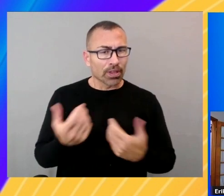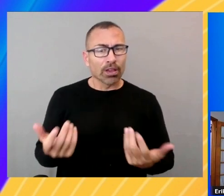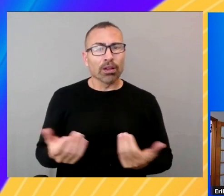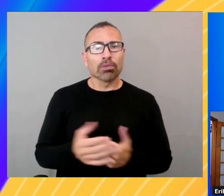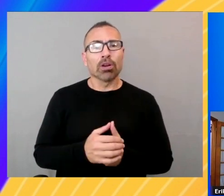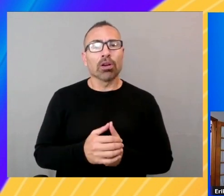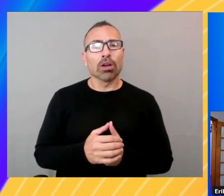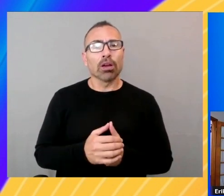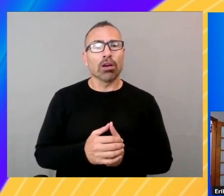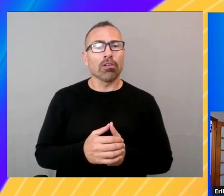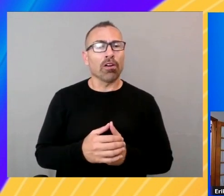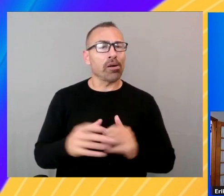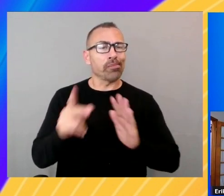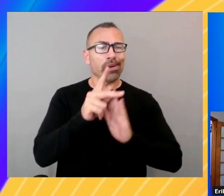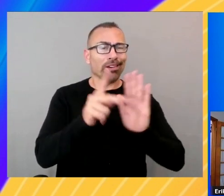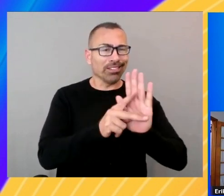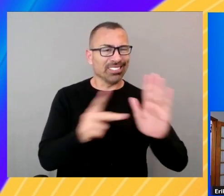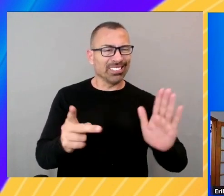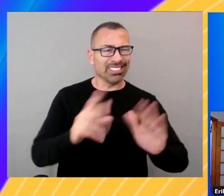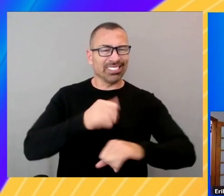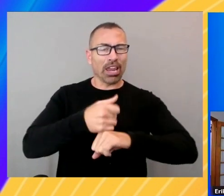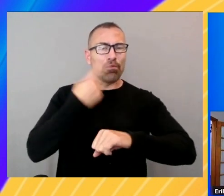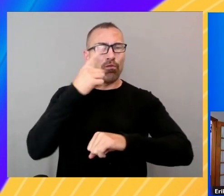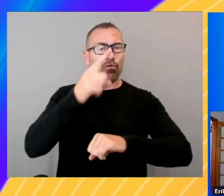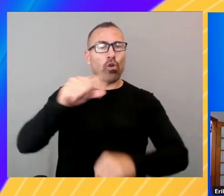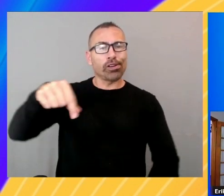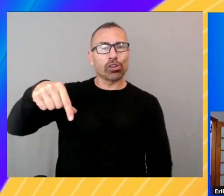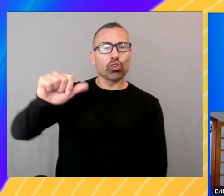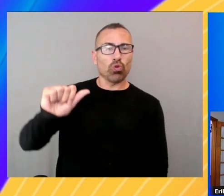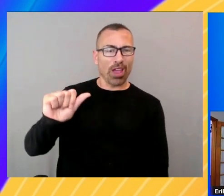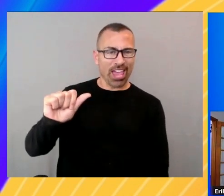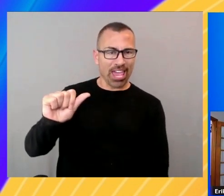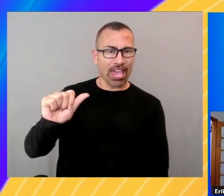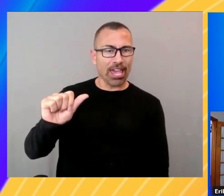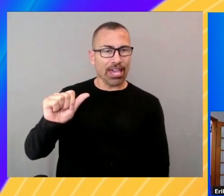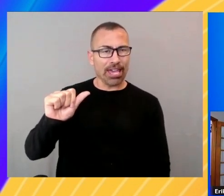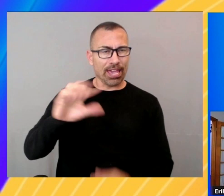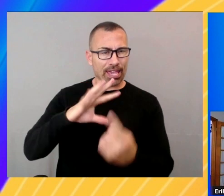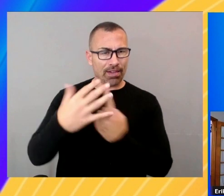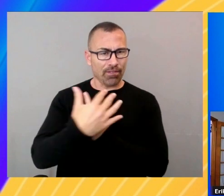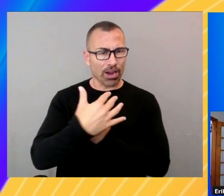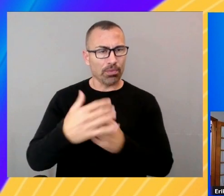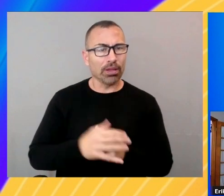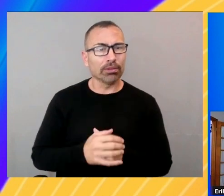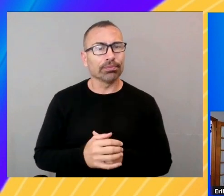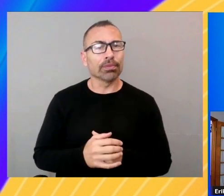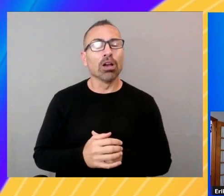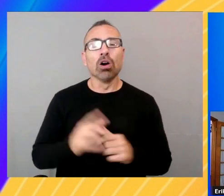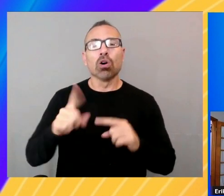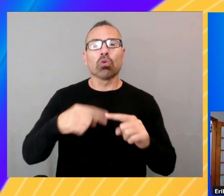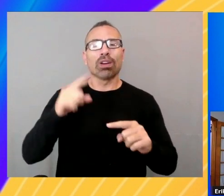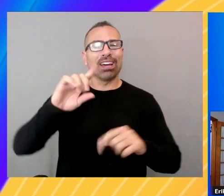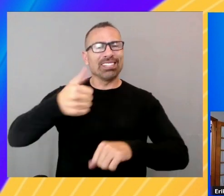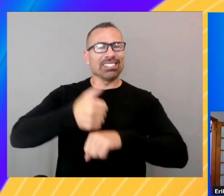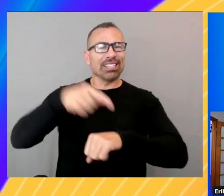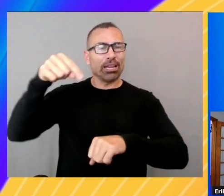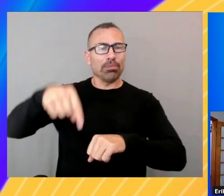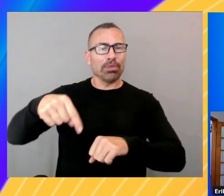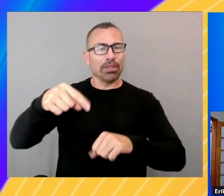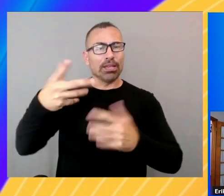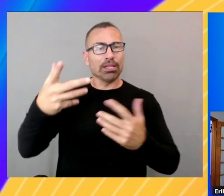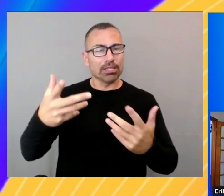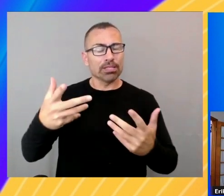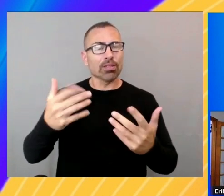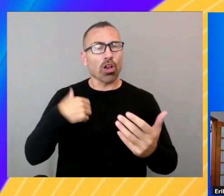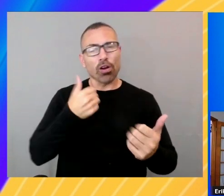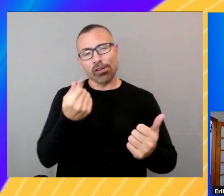QA environment. So when I'm building out this patch policy, there's a few different parameters available. The first, of course, is just built